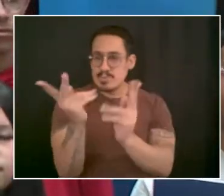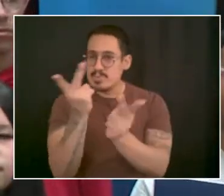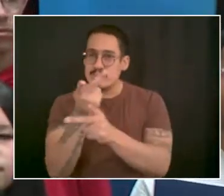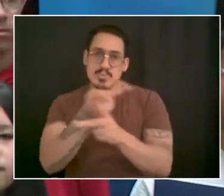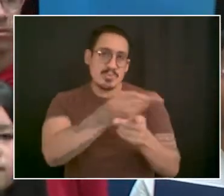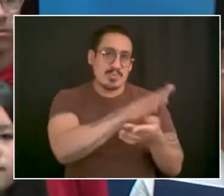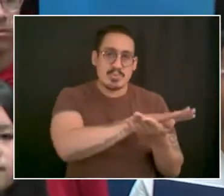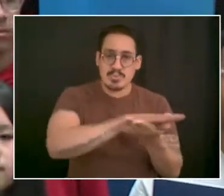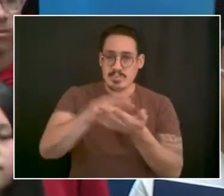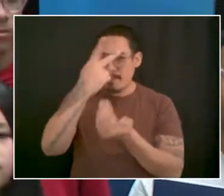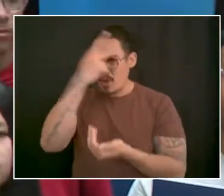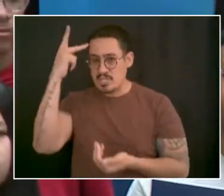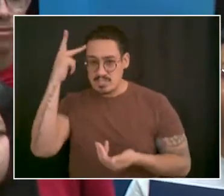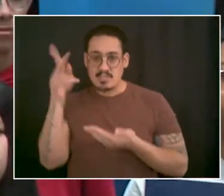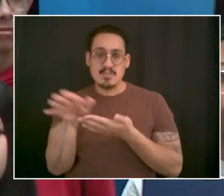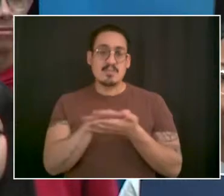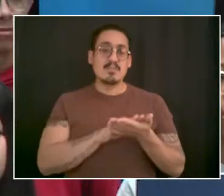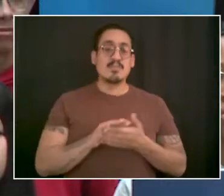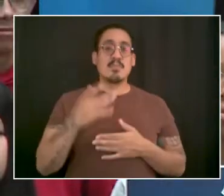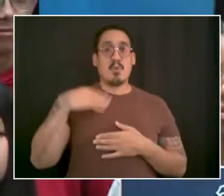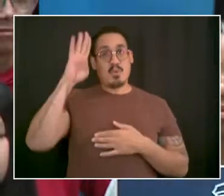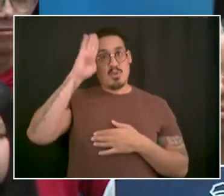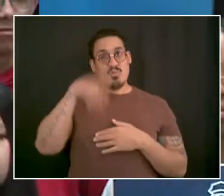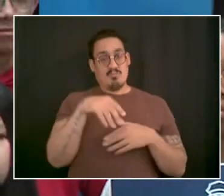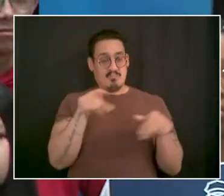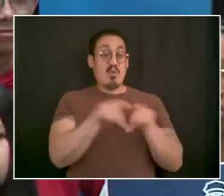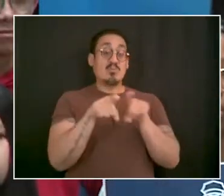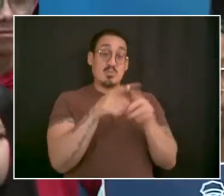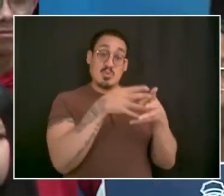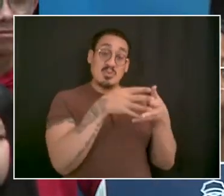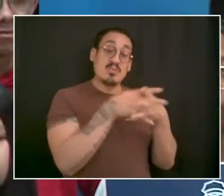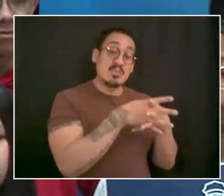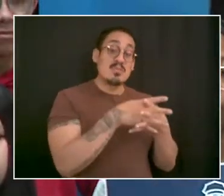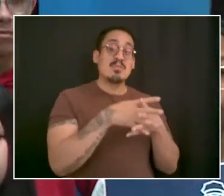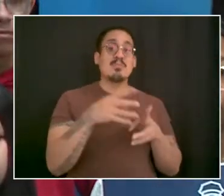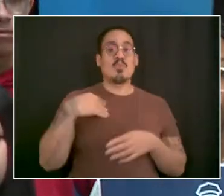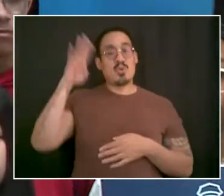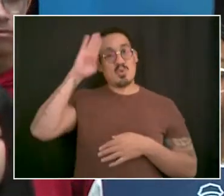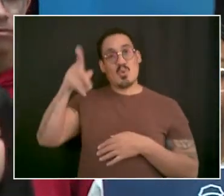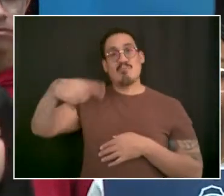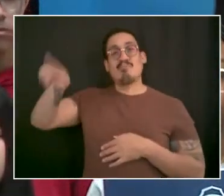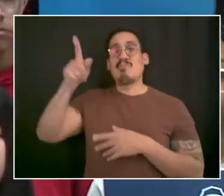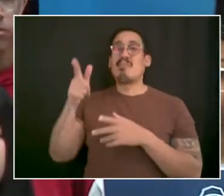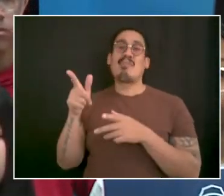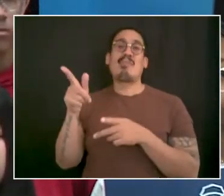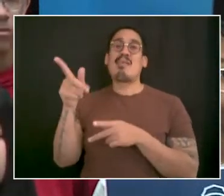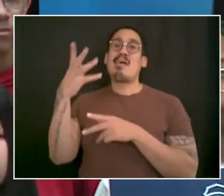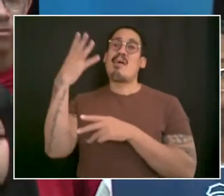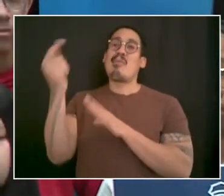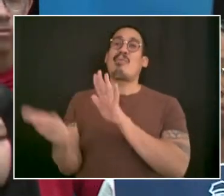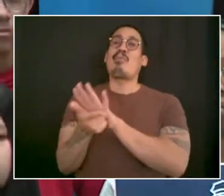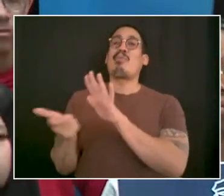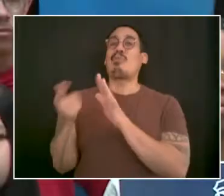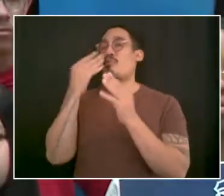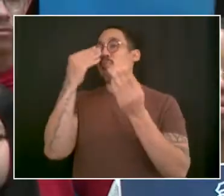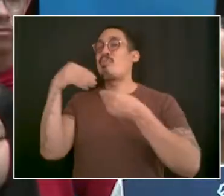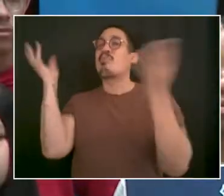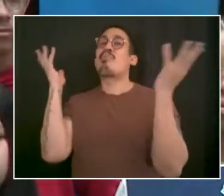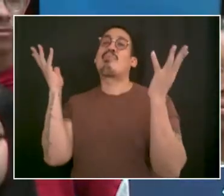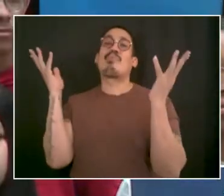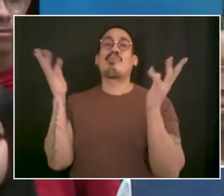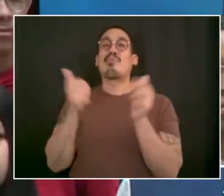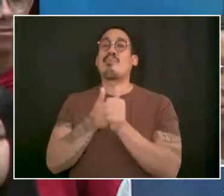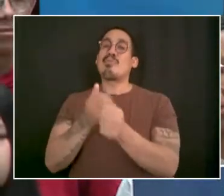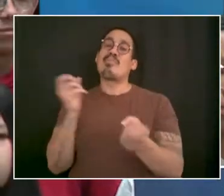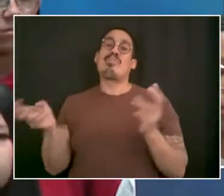baseline. But we know there are still violators out there who don't prioritize cleanliness. So we are adding